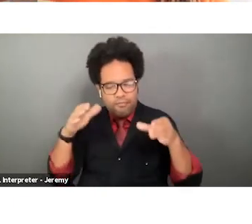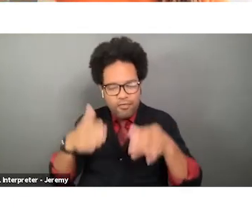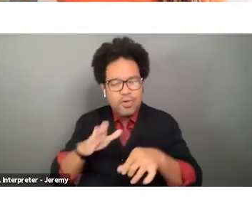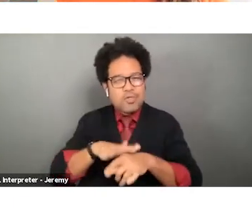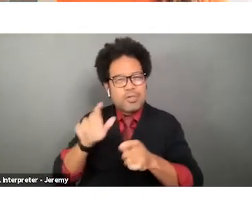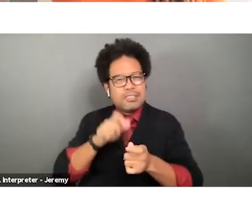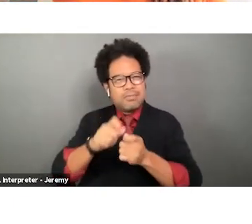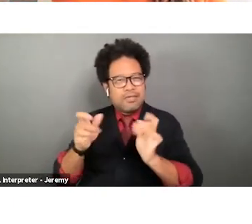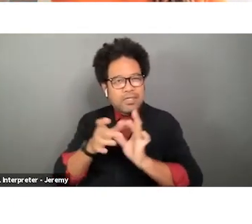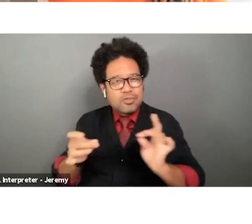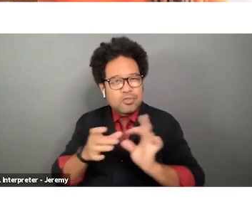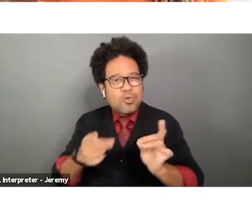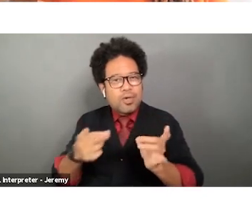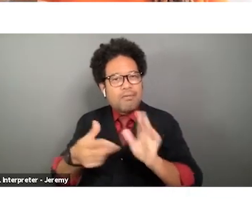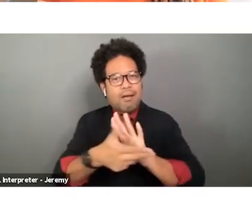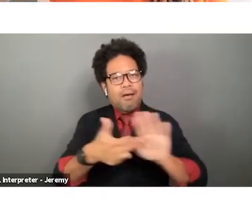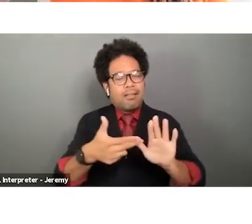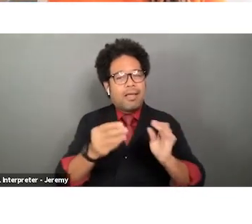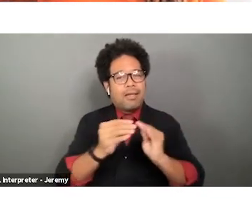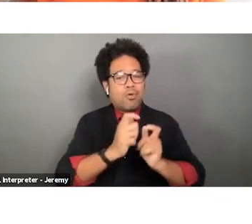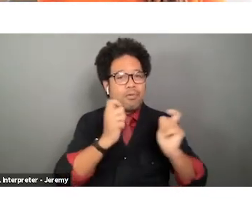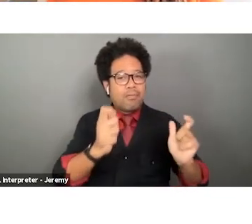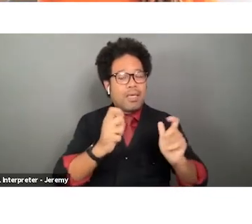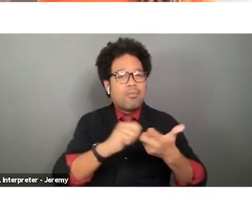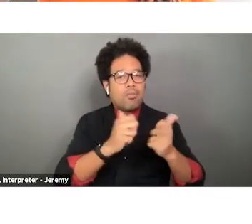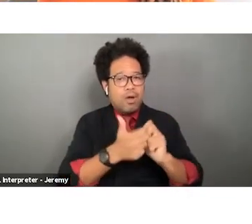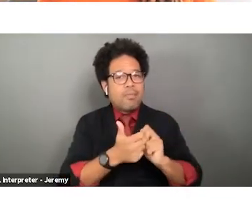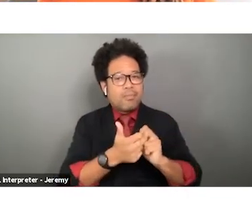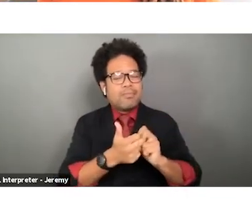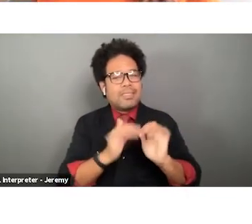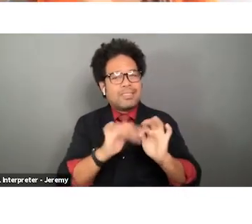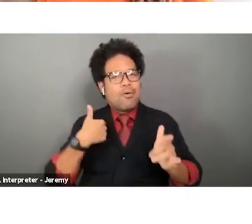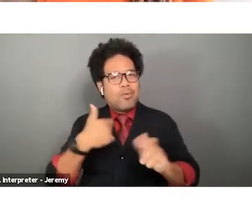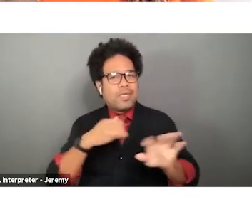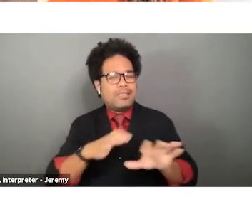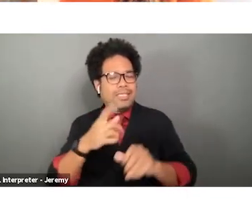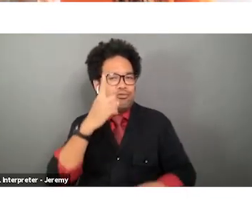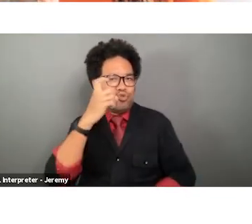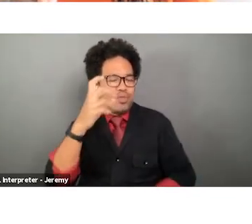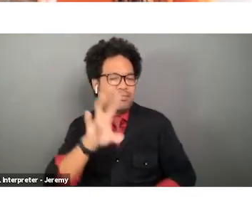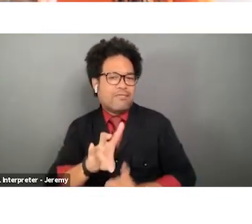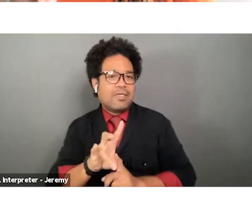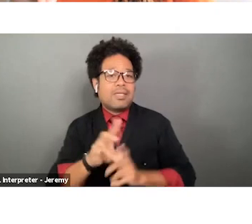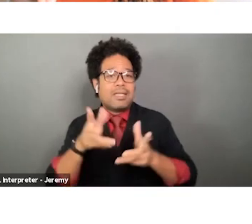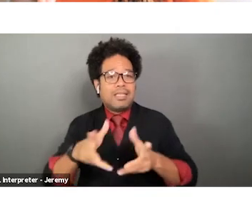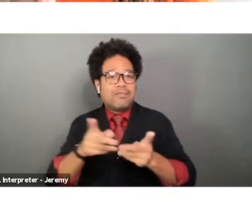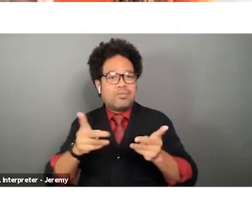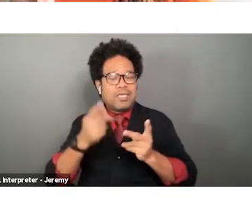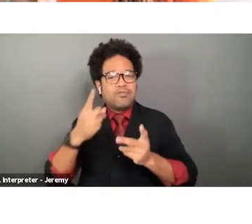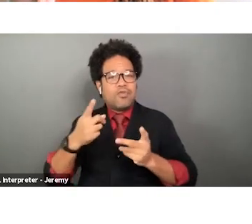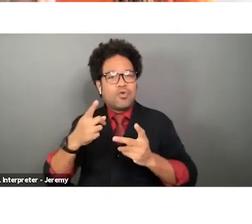specific story to highlight a bigger problem is something that really informed what we did with the Dream 7. Leave space for recreational